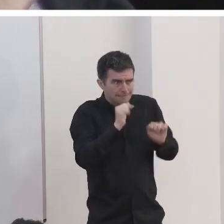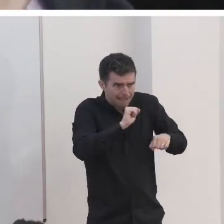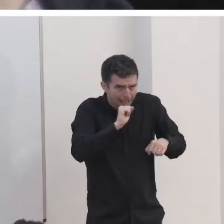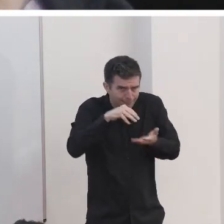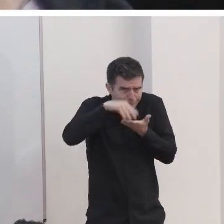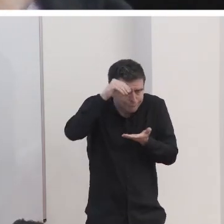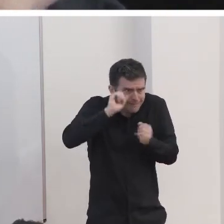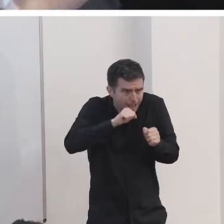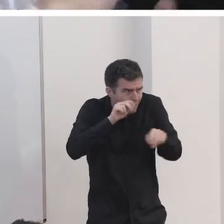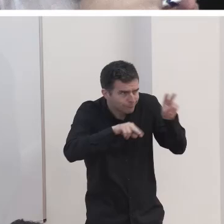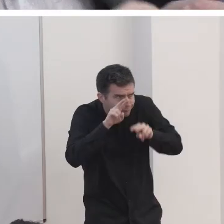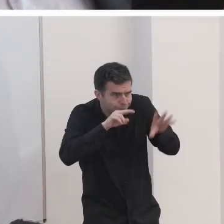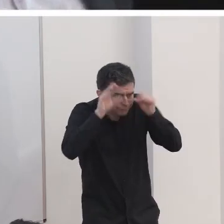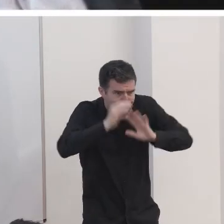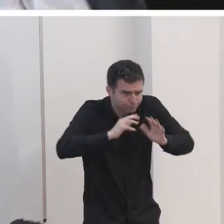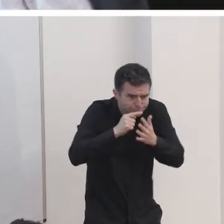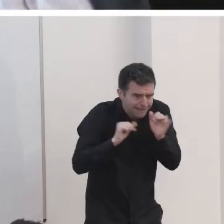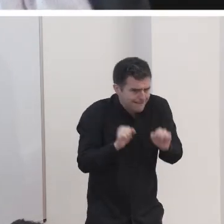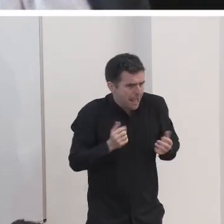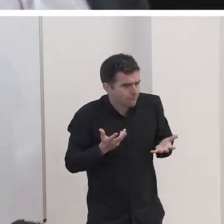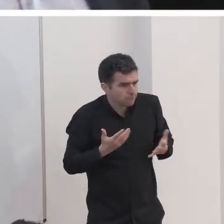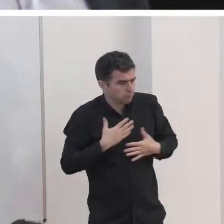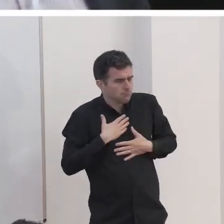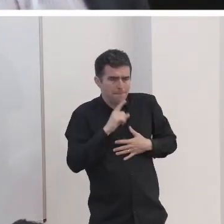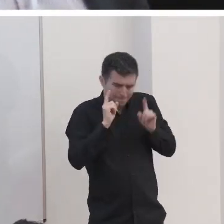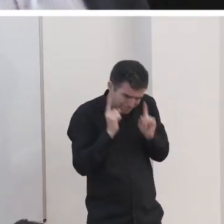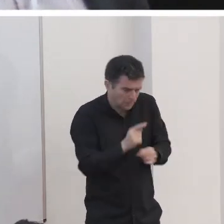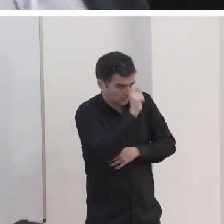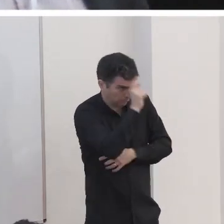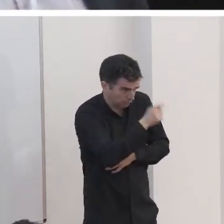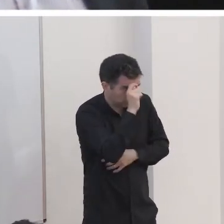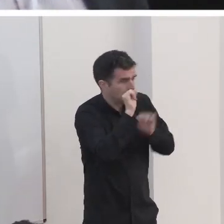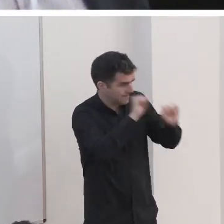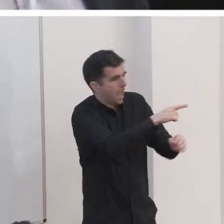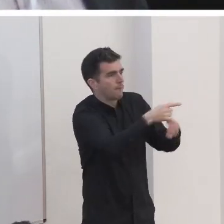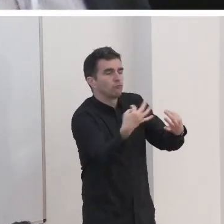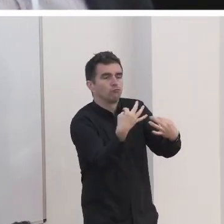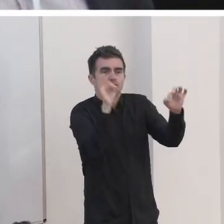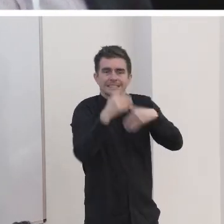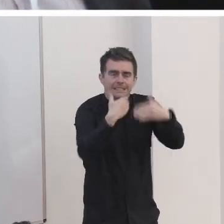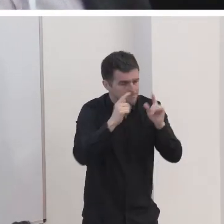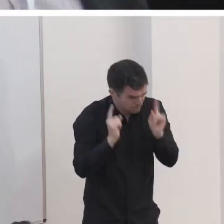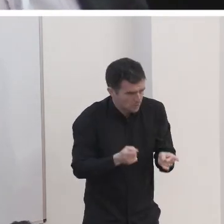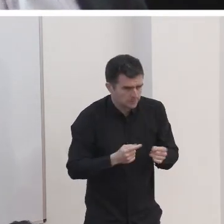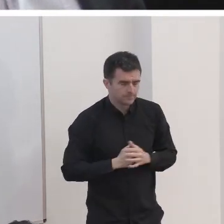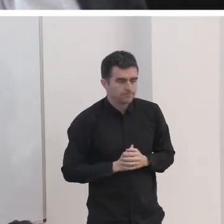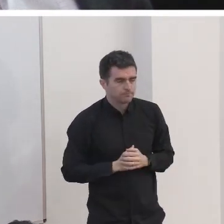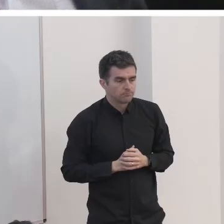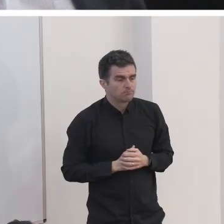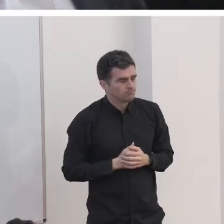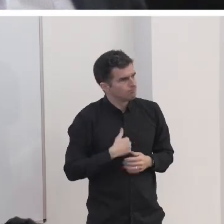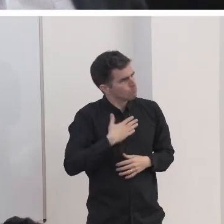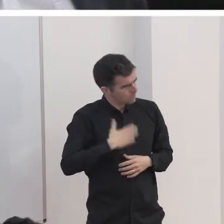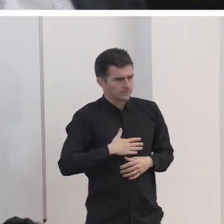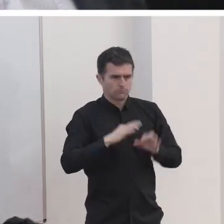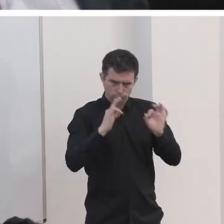freedom, I think we need justice. You know, we really need justice because these people has been